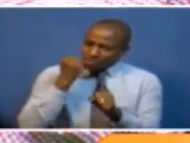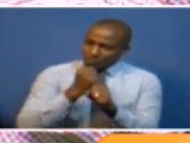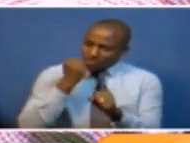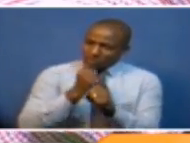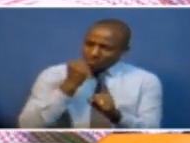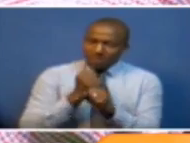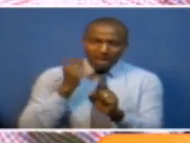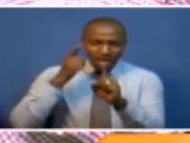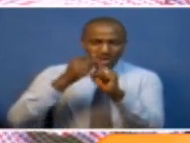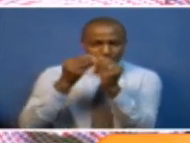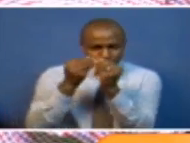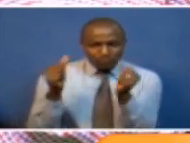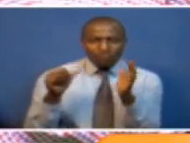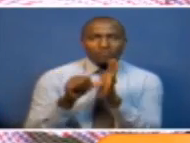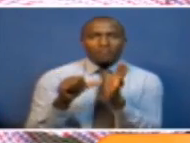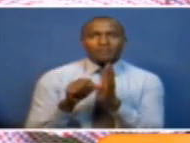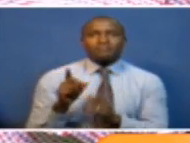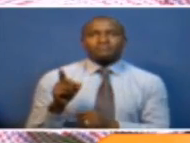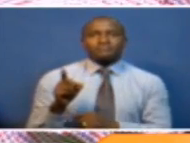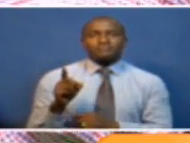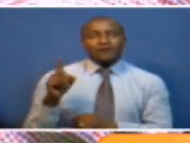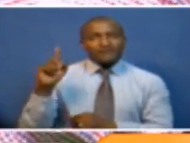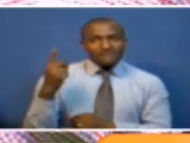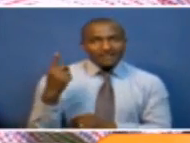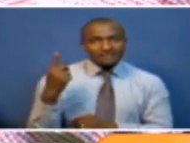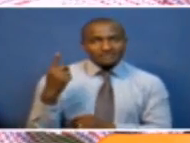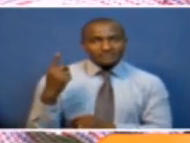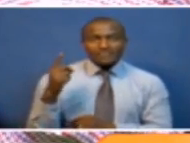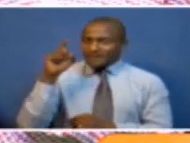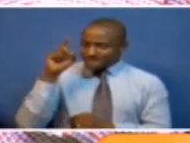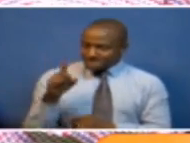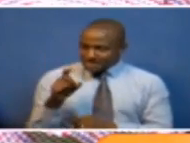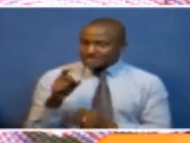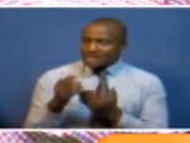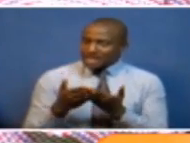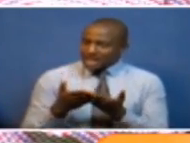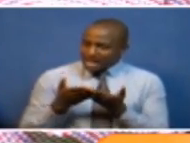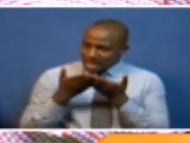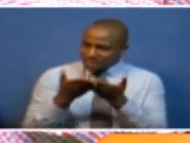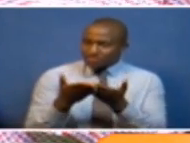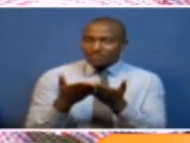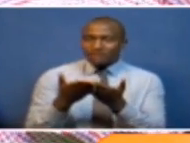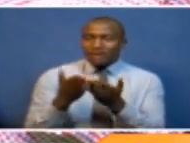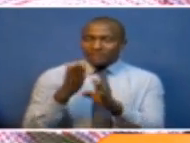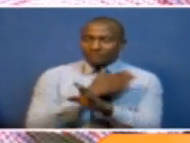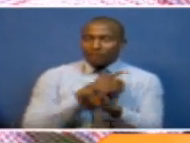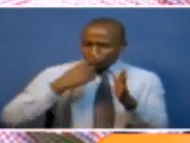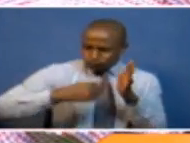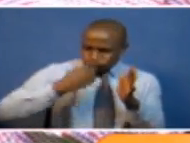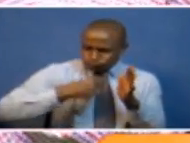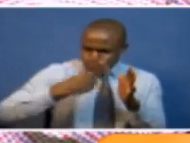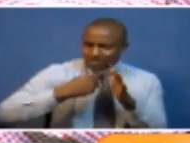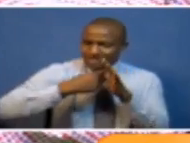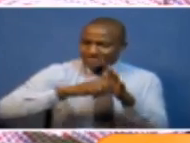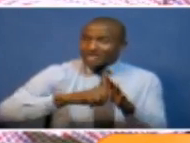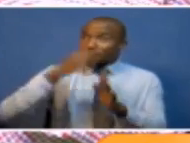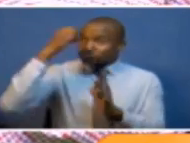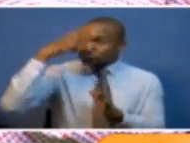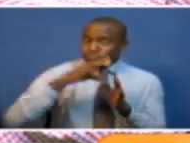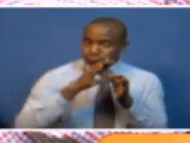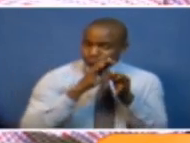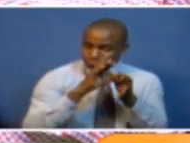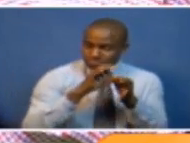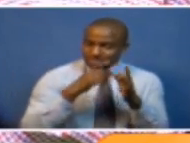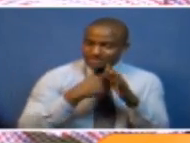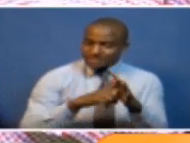this, amongst which was to make sure that before we broke ground on the wind power plant in